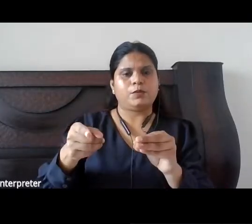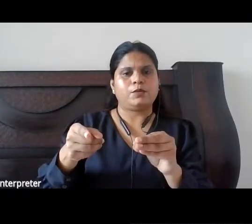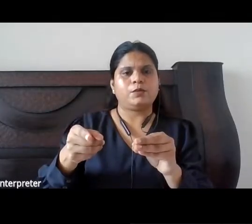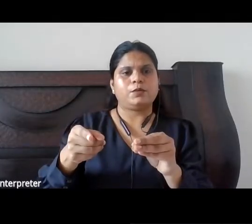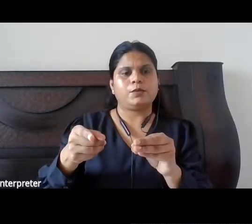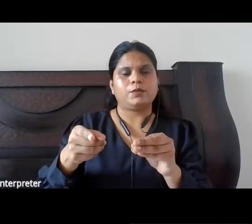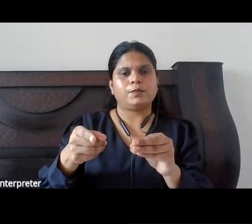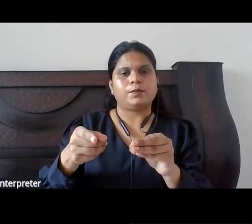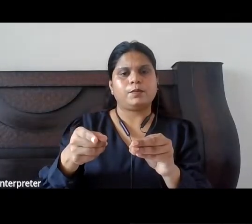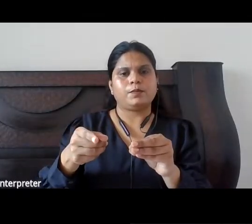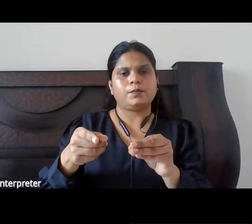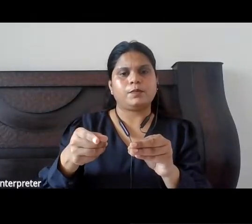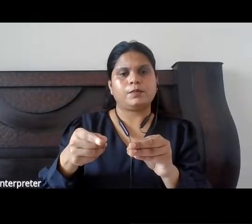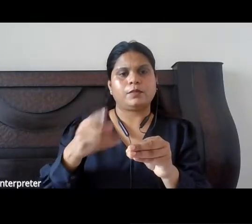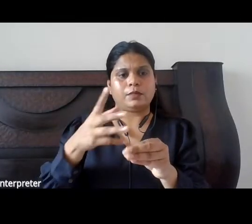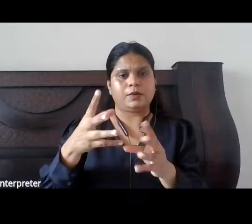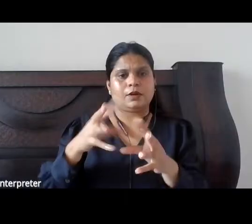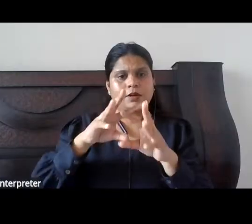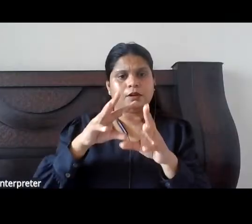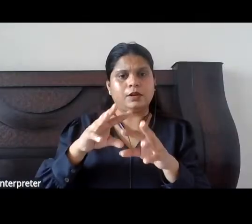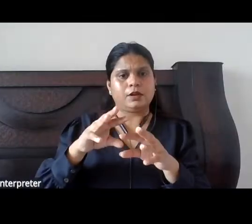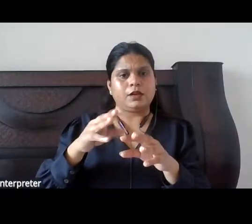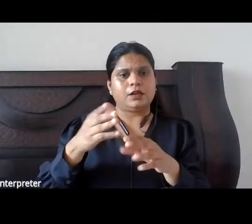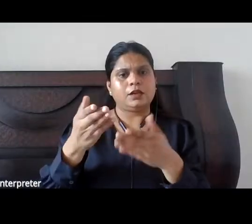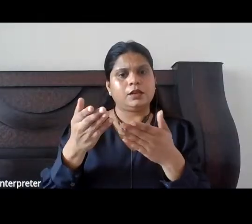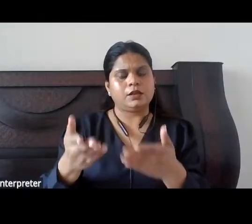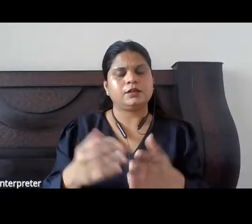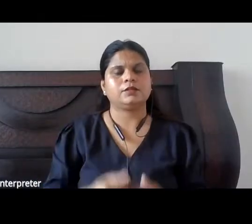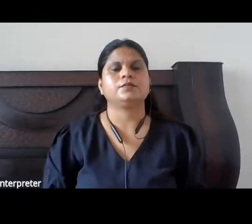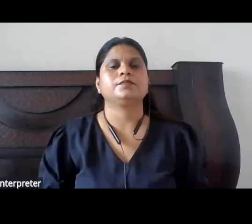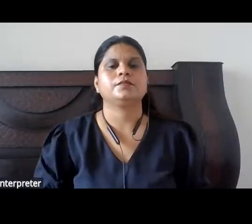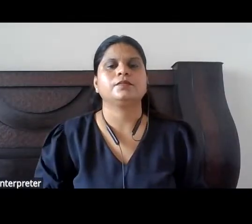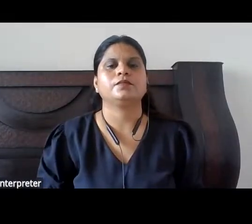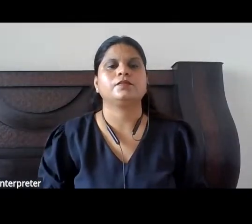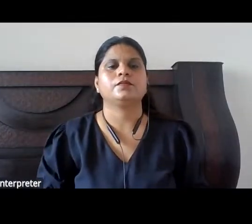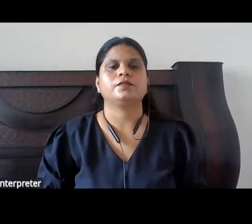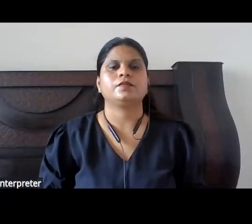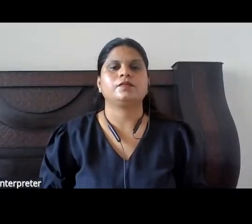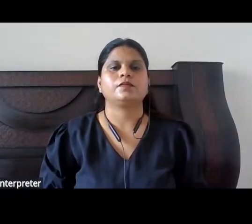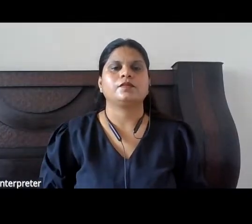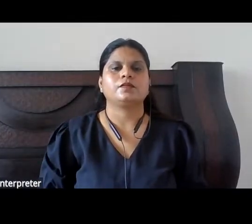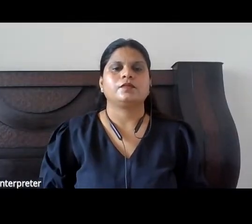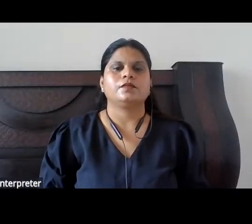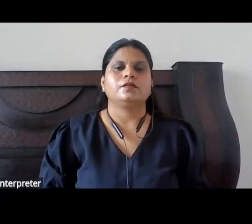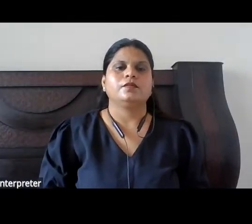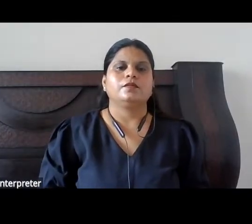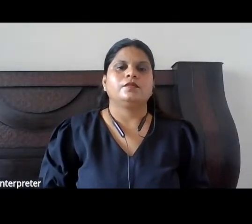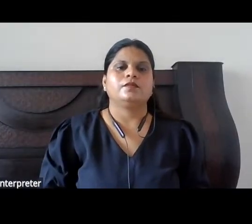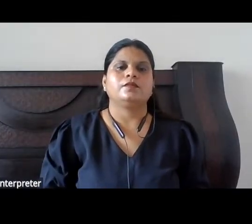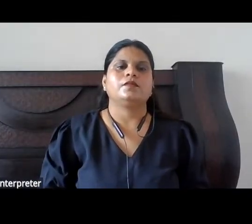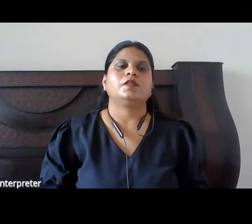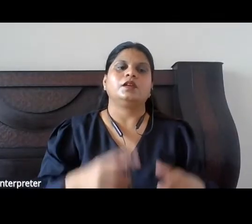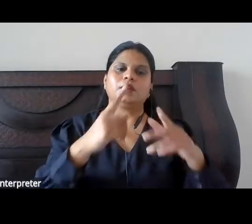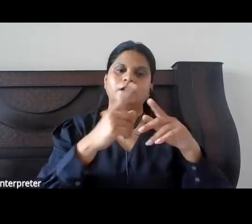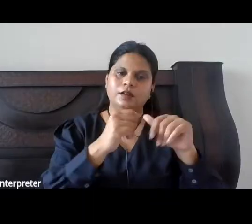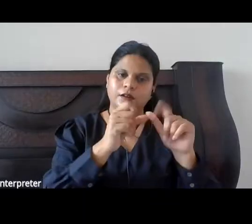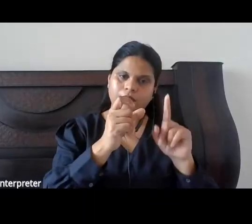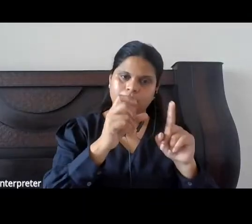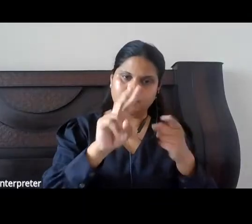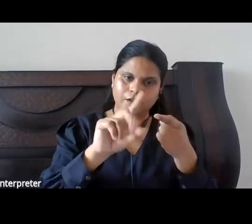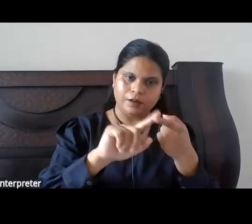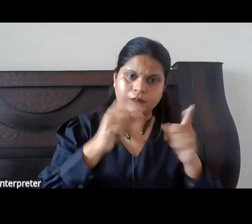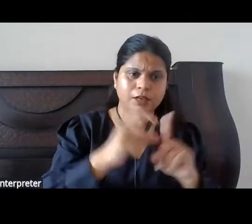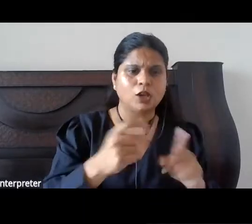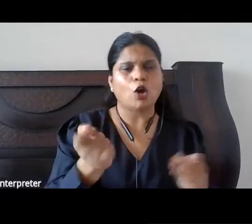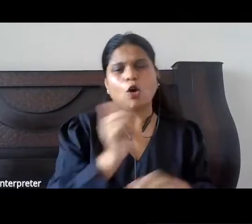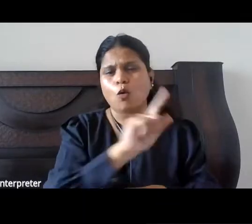the numbers. Basically, that was a concern even for Mr. Javed Abidi and the entire disability sector,